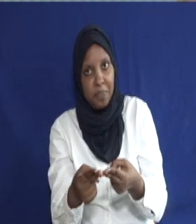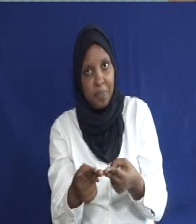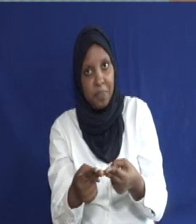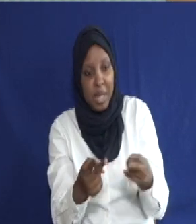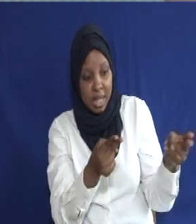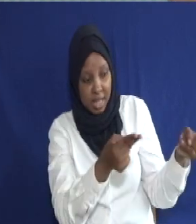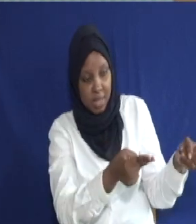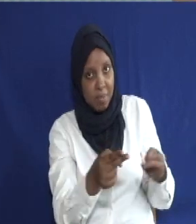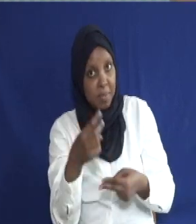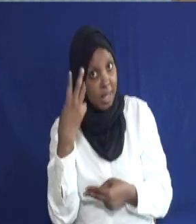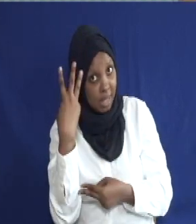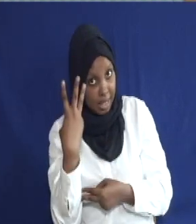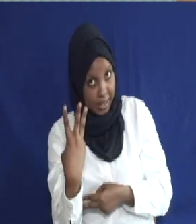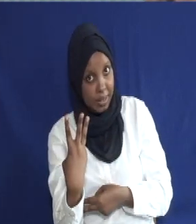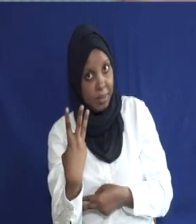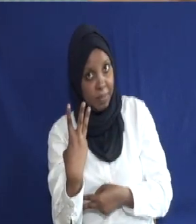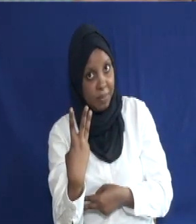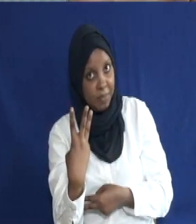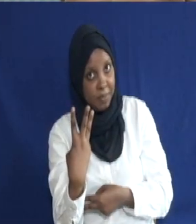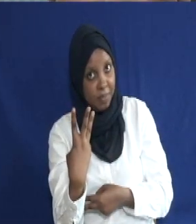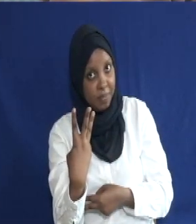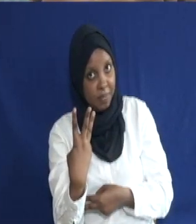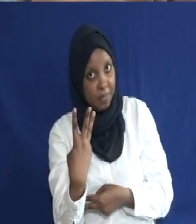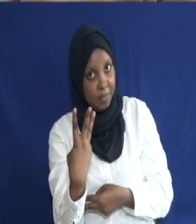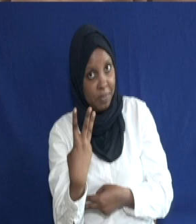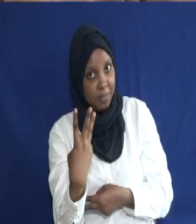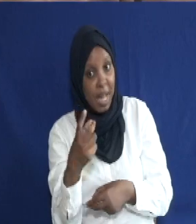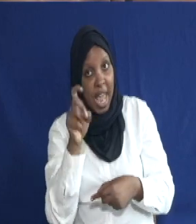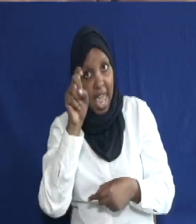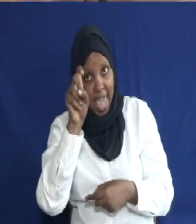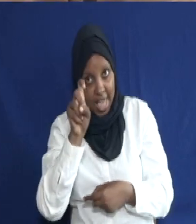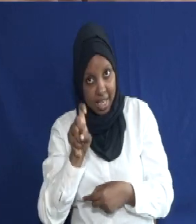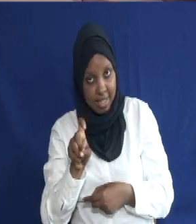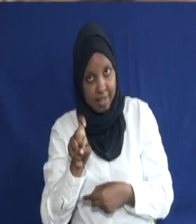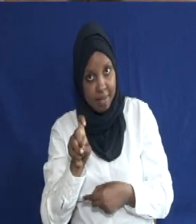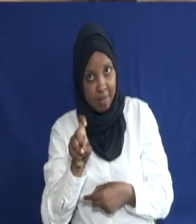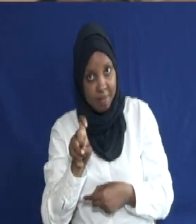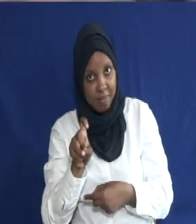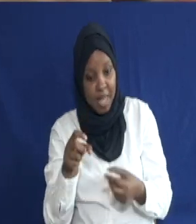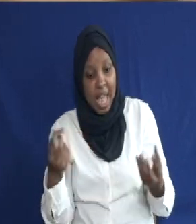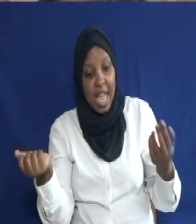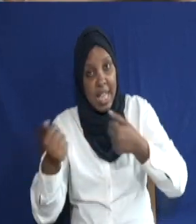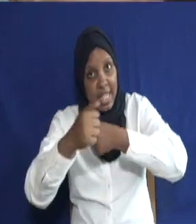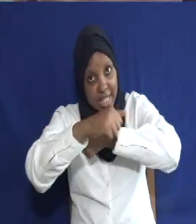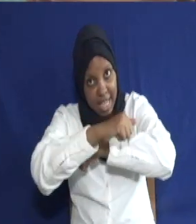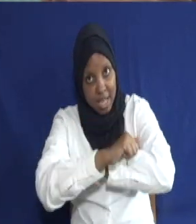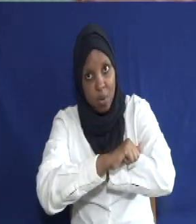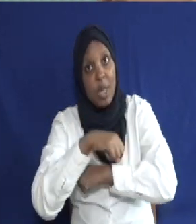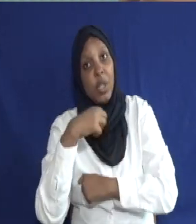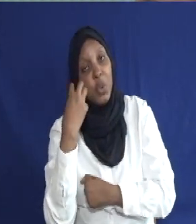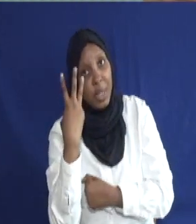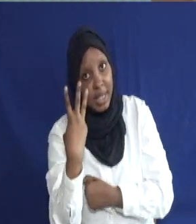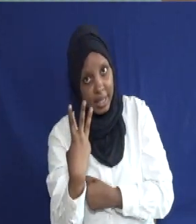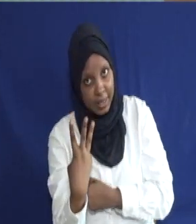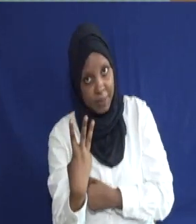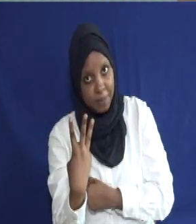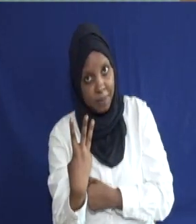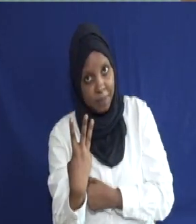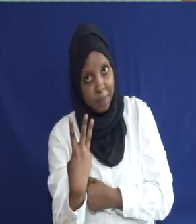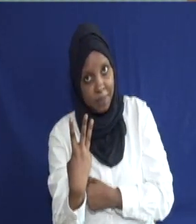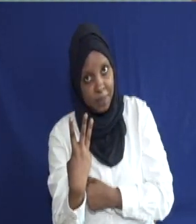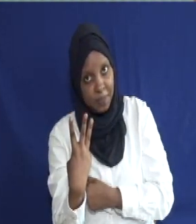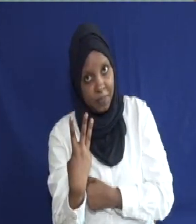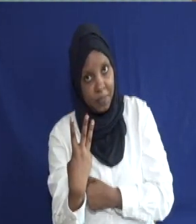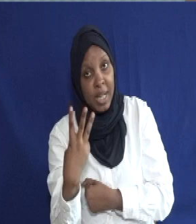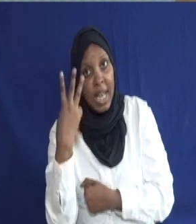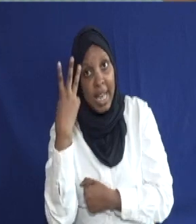3. This is the final. X is equal to 3. If we have x squared